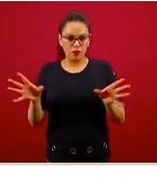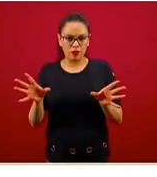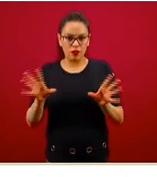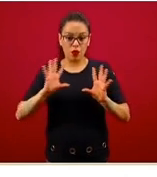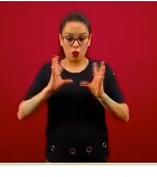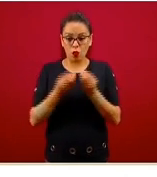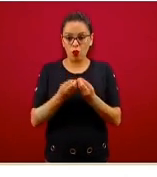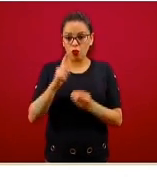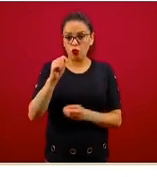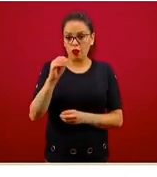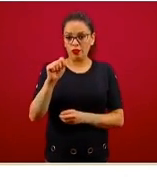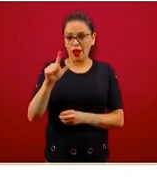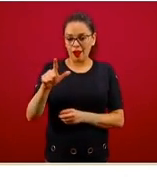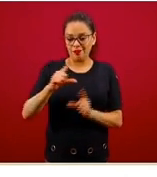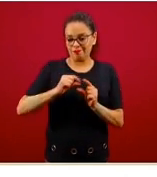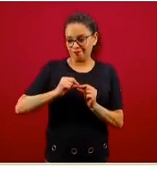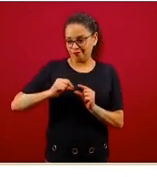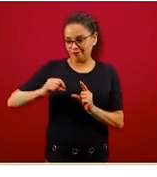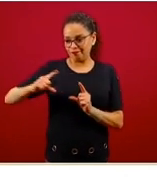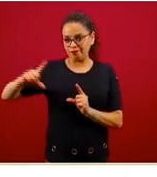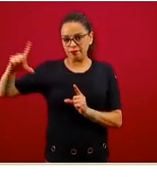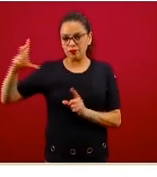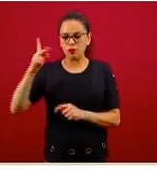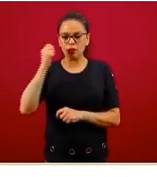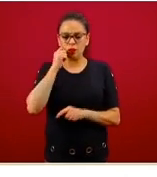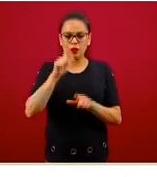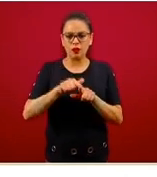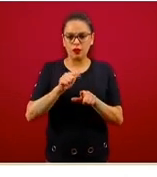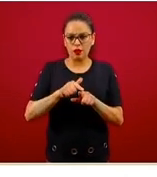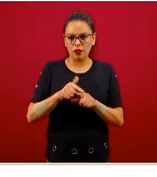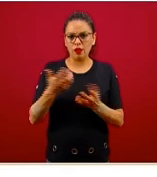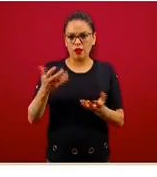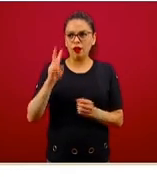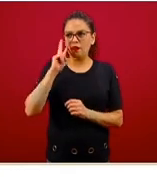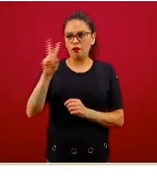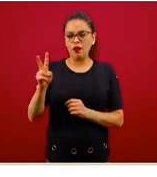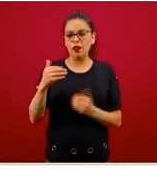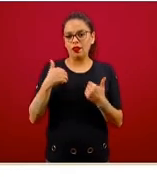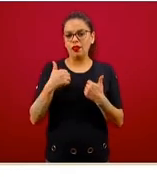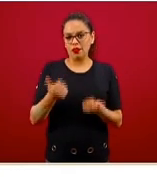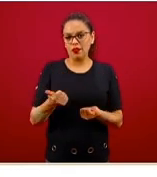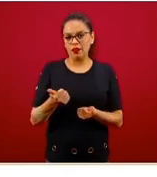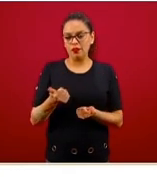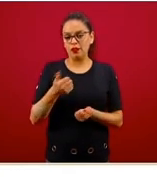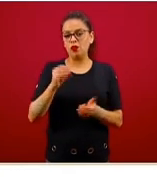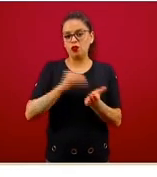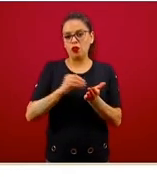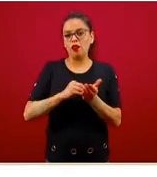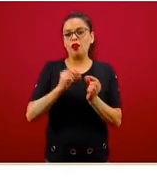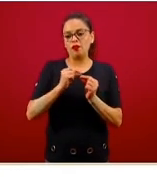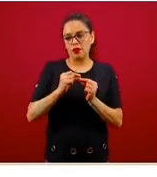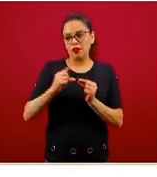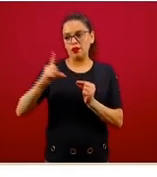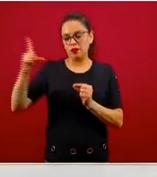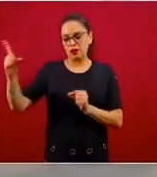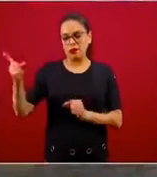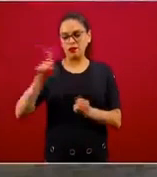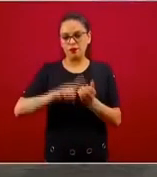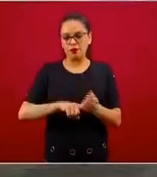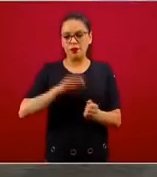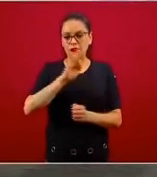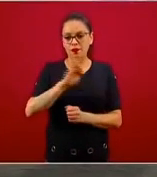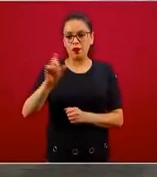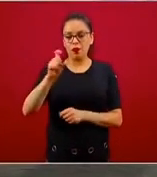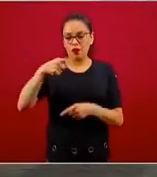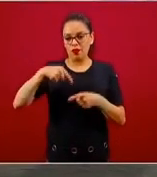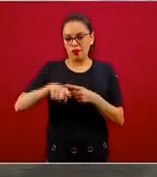positive cases during the upcoming days. We should take this into account when observing the trend, which continues to be an